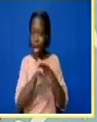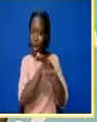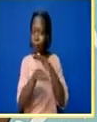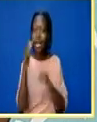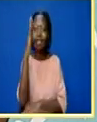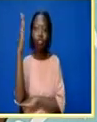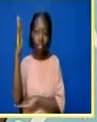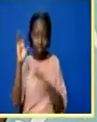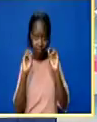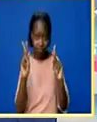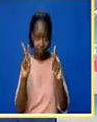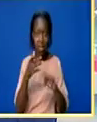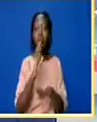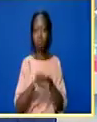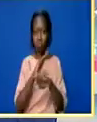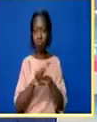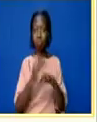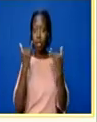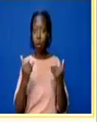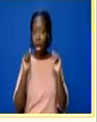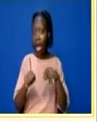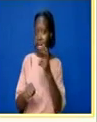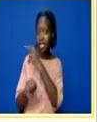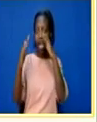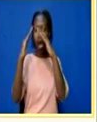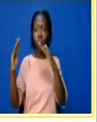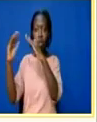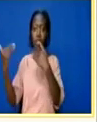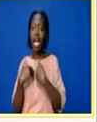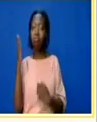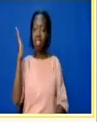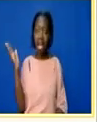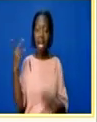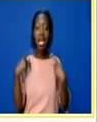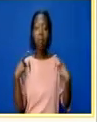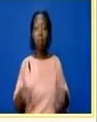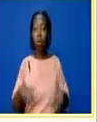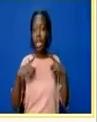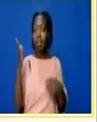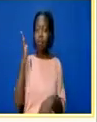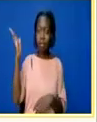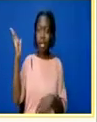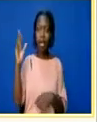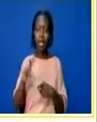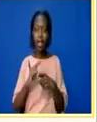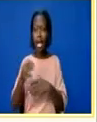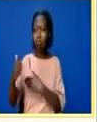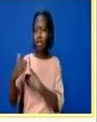Yes. So in our diagram, you can see there are houses. Mm-hmm. There are people definitely living there. Mm-hmm. And next to the